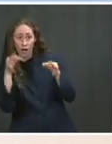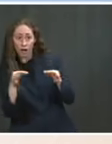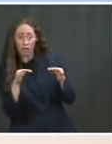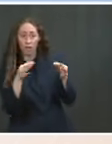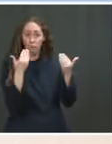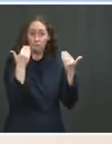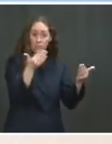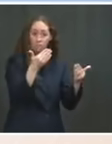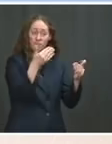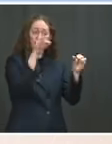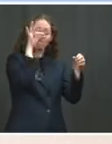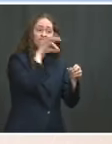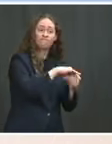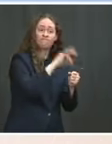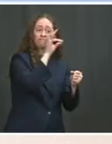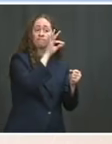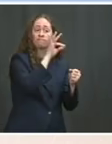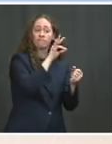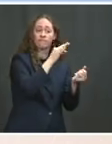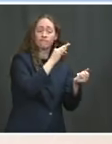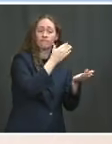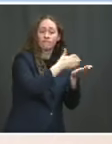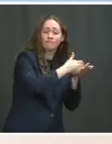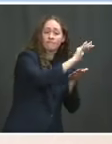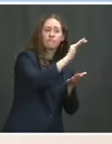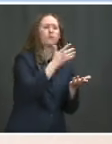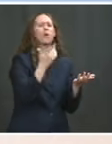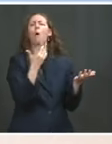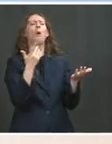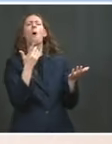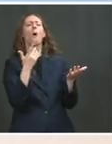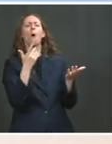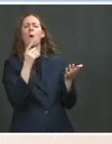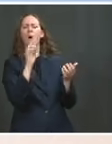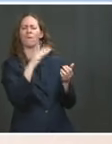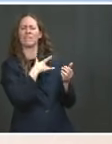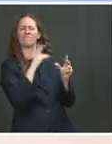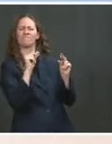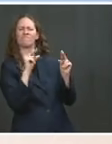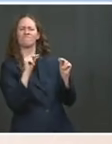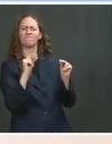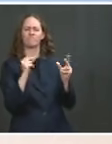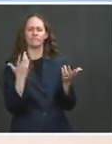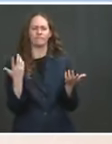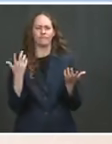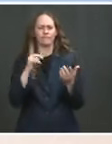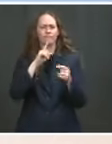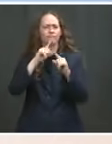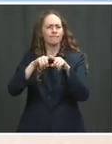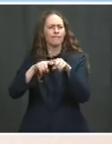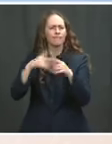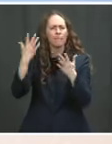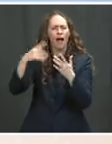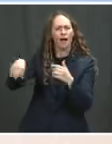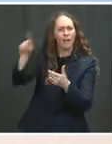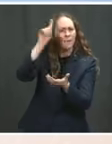should be standing up for ideals that have historically been owned by both Democrats and Republicans representing the